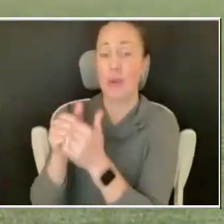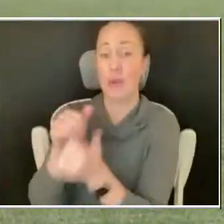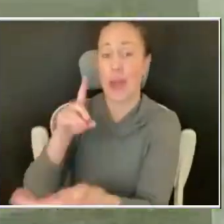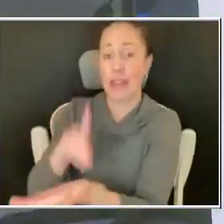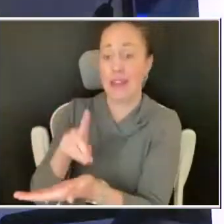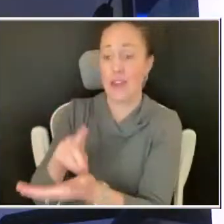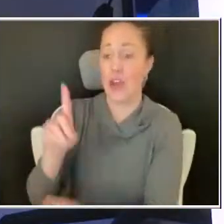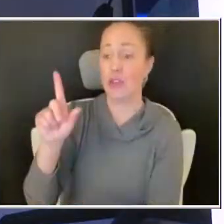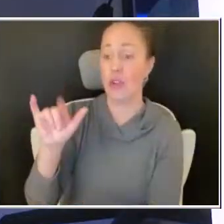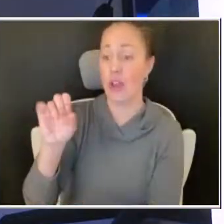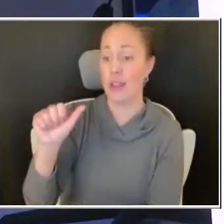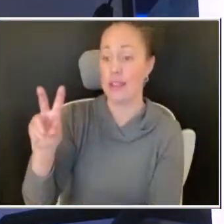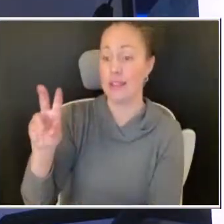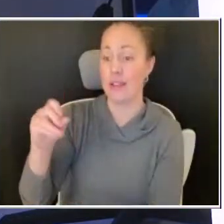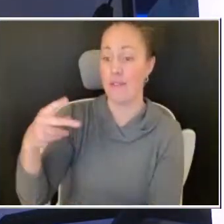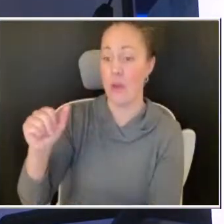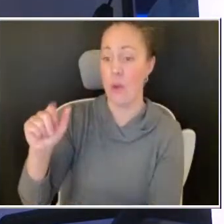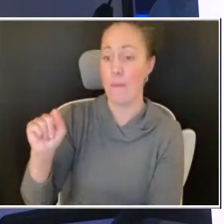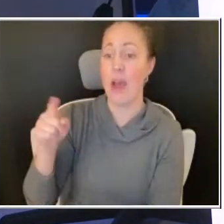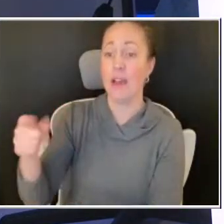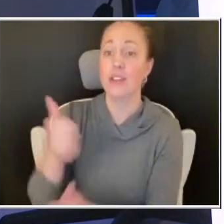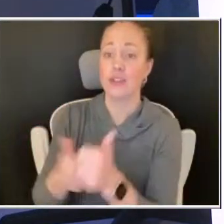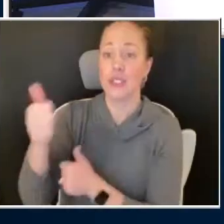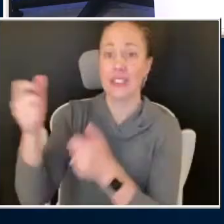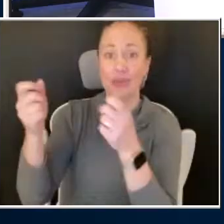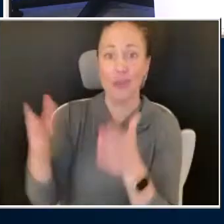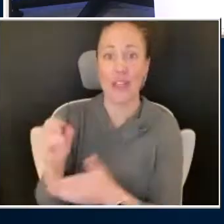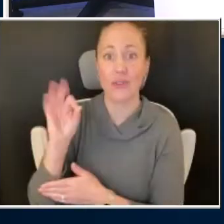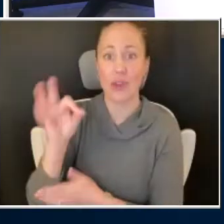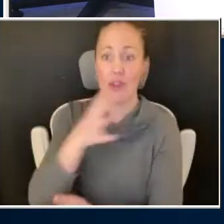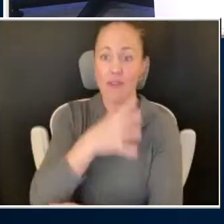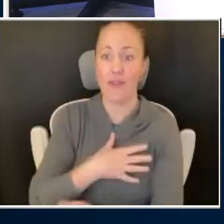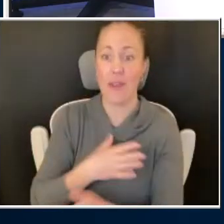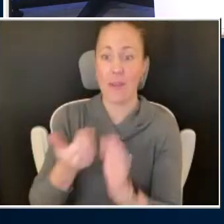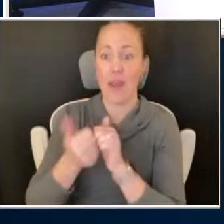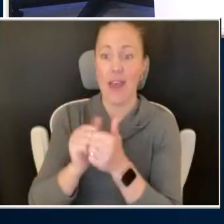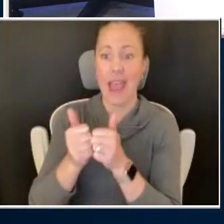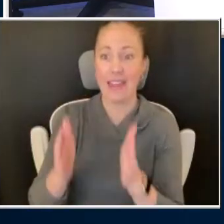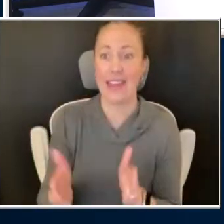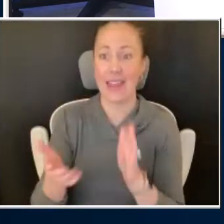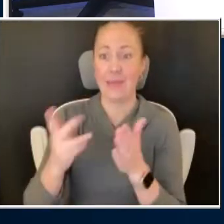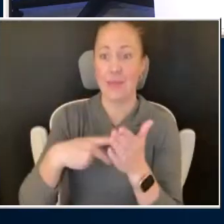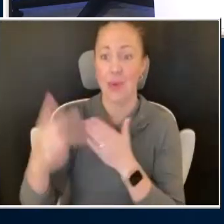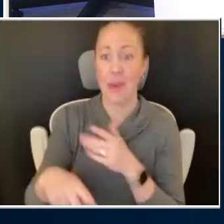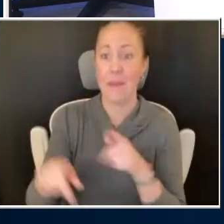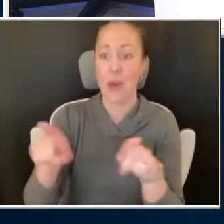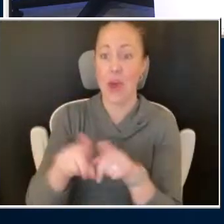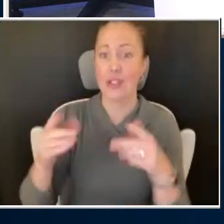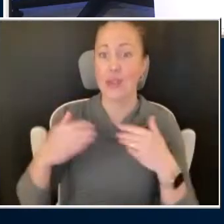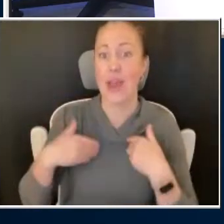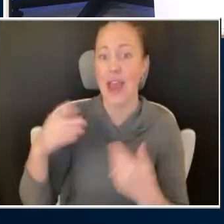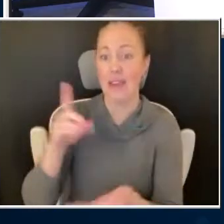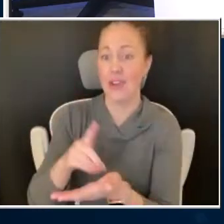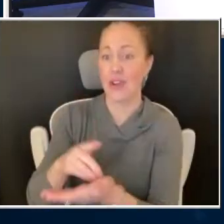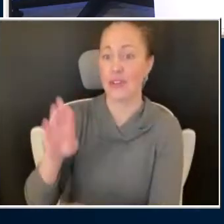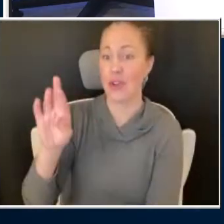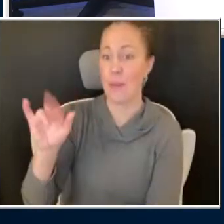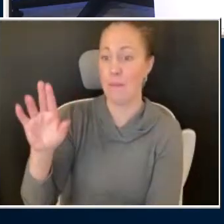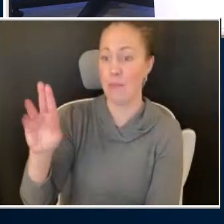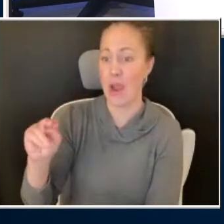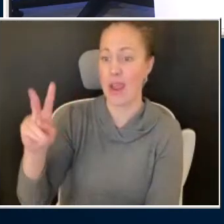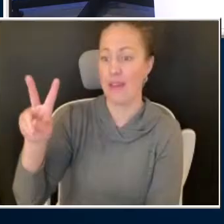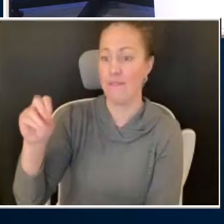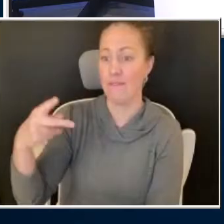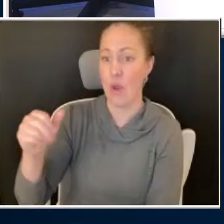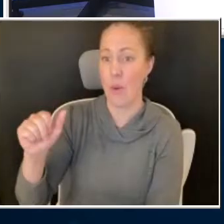Vopot. She is the director of the Female Athlete Program at the University of Kansas Health System, and we have Dr. Brian Vopot. He is an orthopedic surgeon